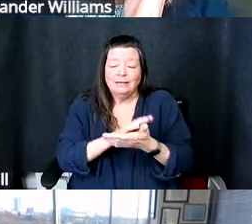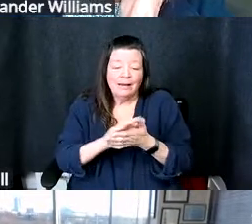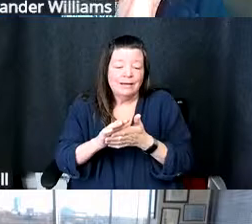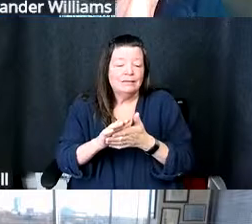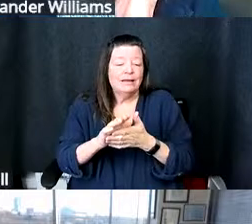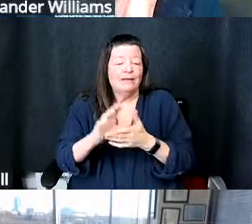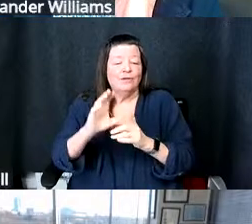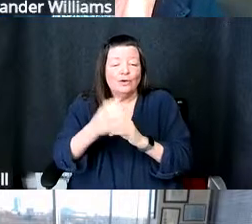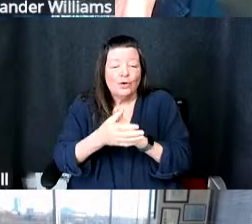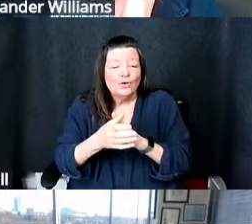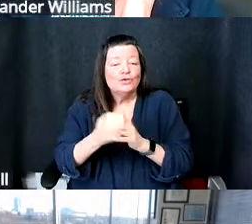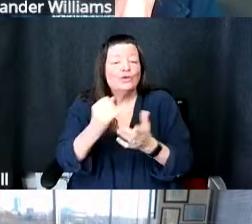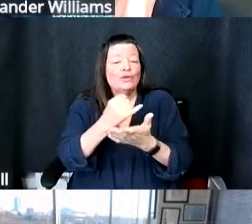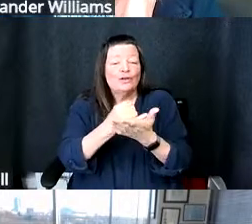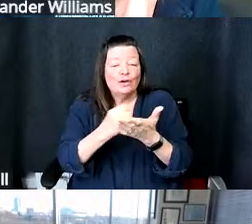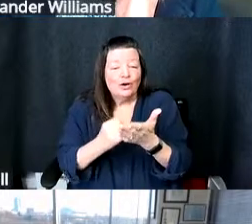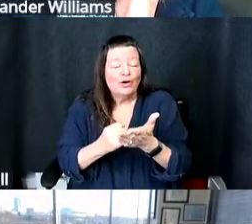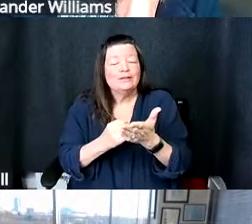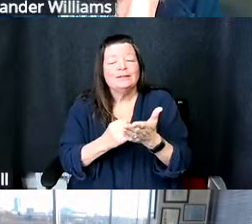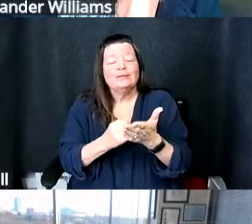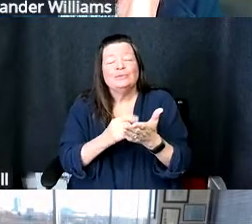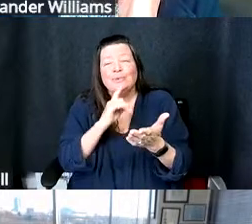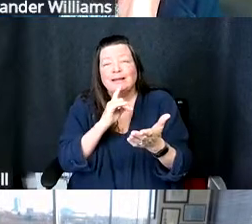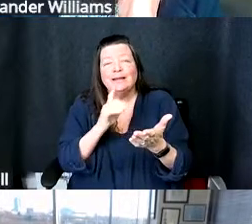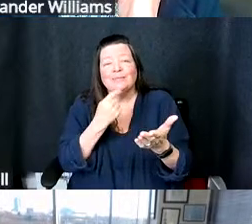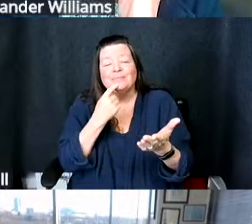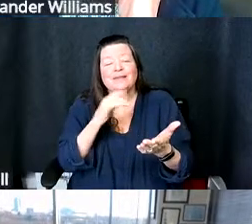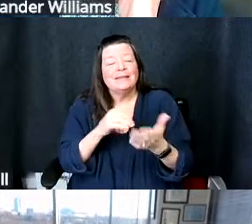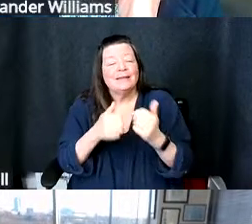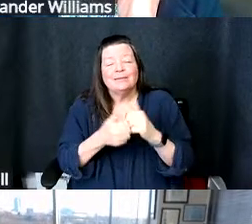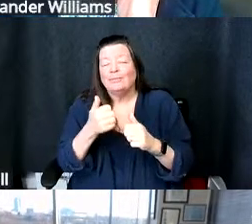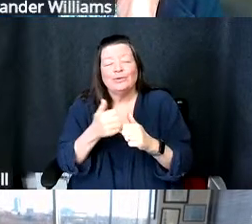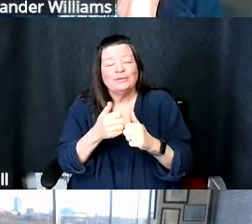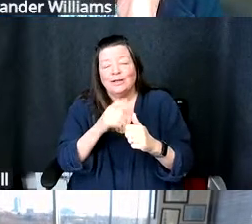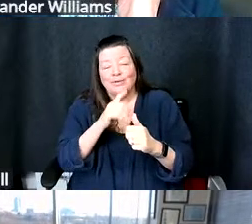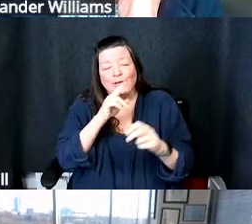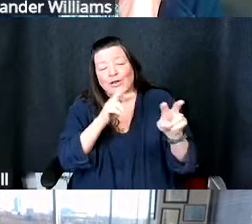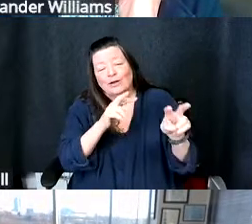So I miss that the most, and always look for that.